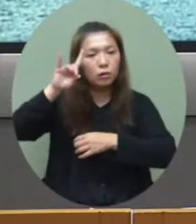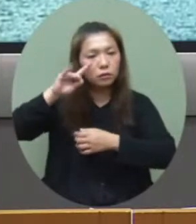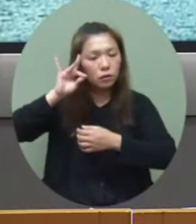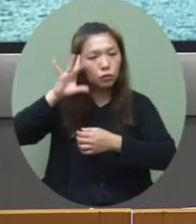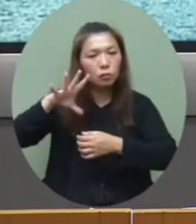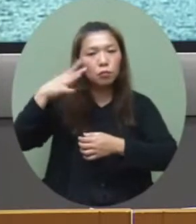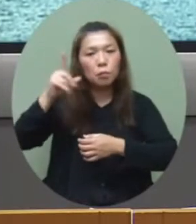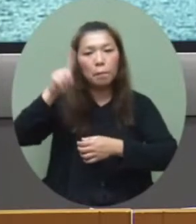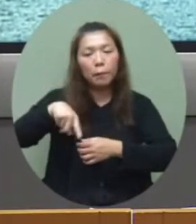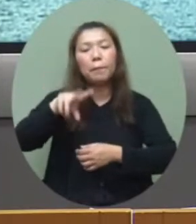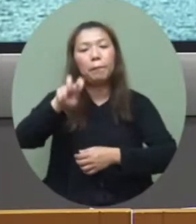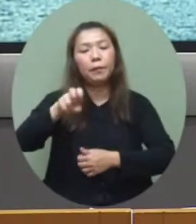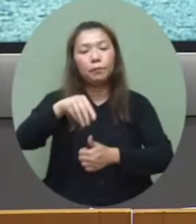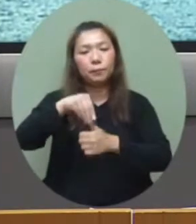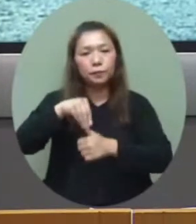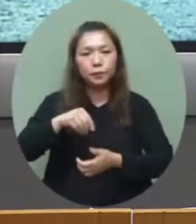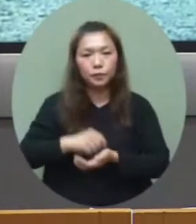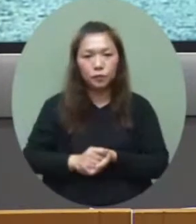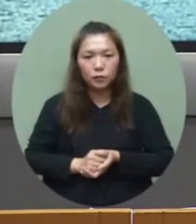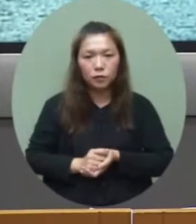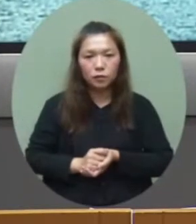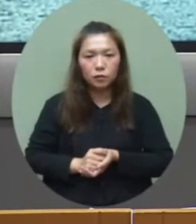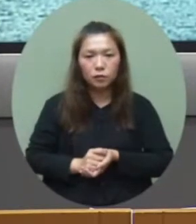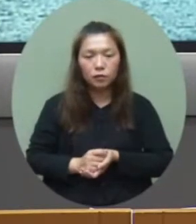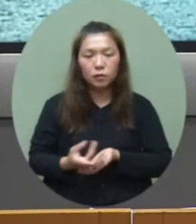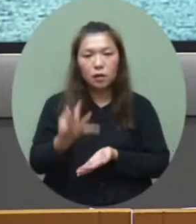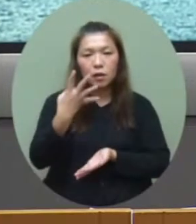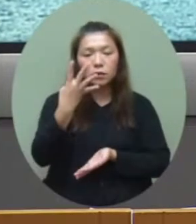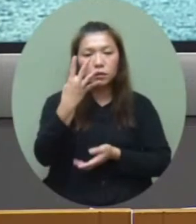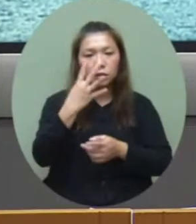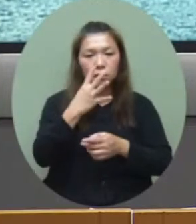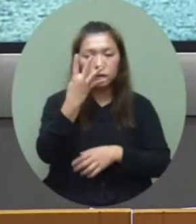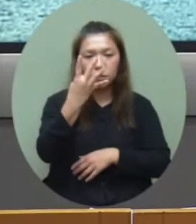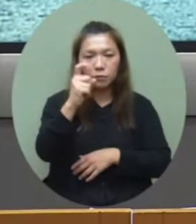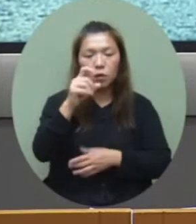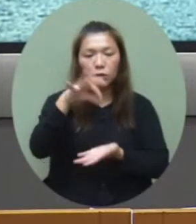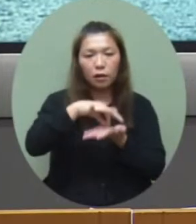also 46 other cases after they've left the